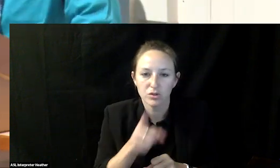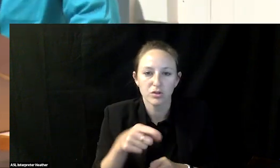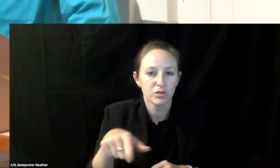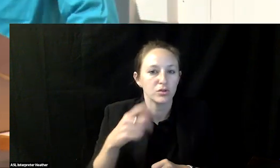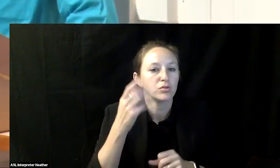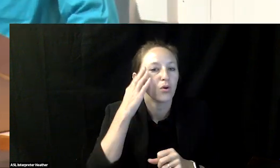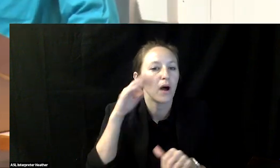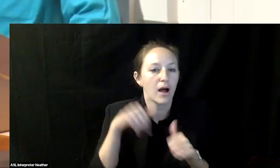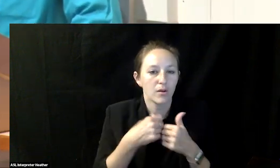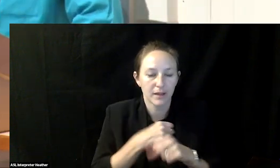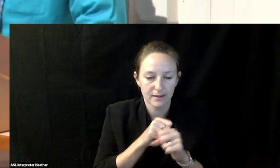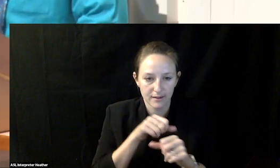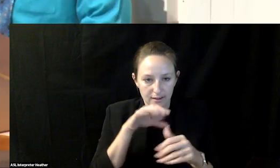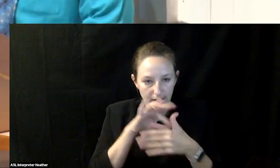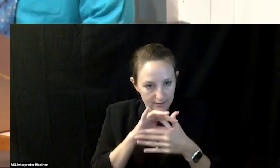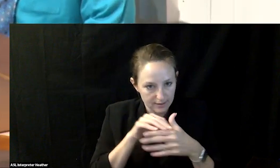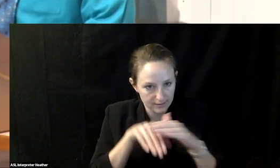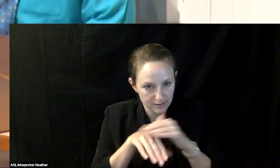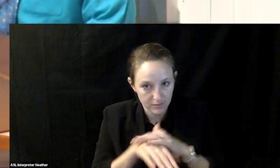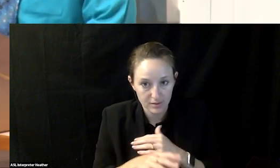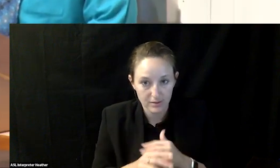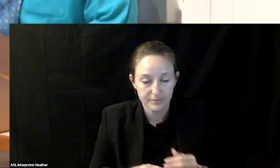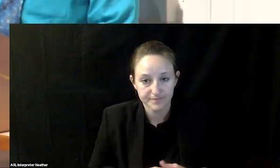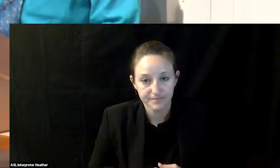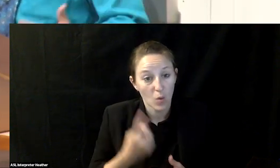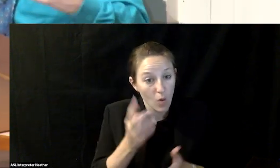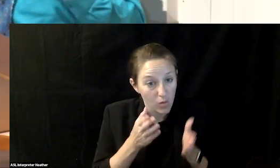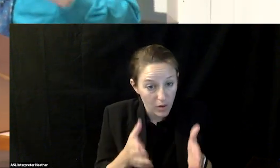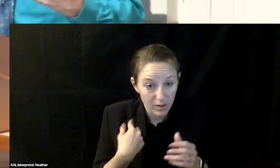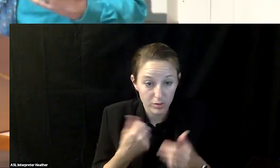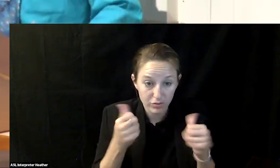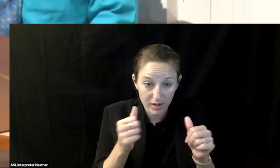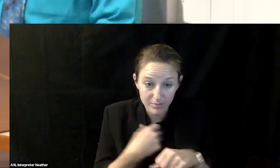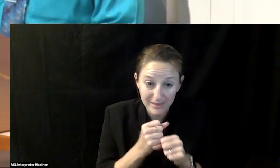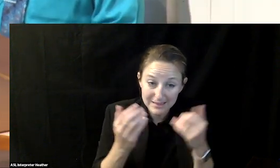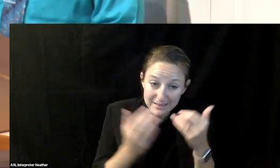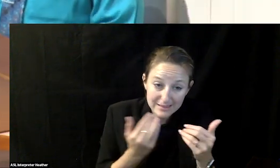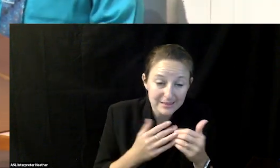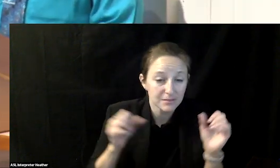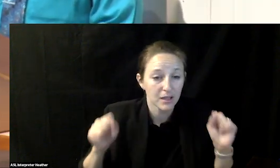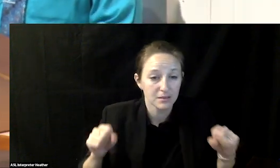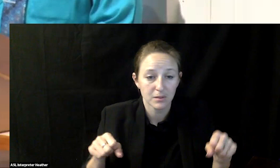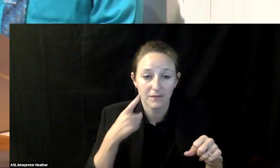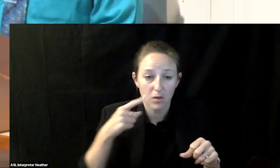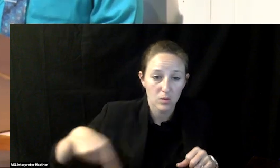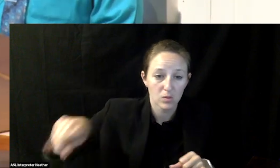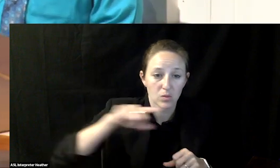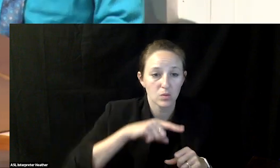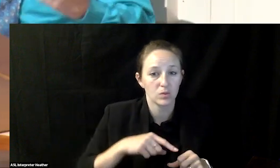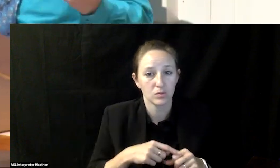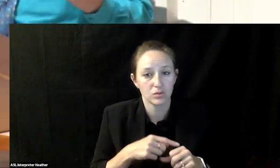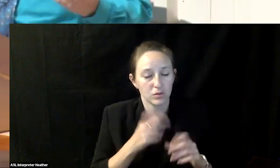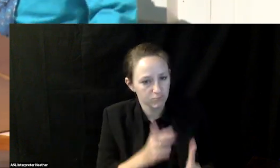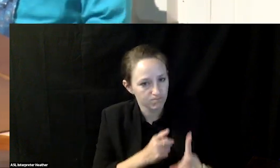content accessible. That's one of the ways that we try to make it as easy as we can to live up to